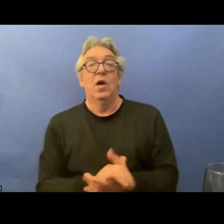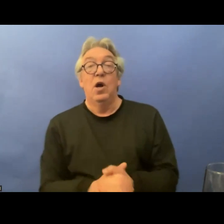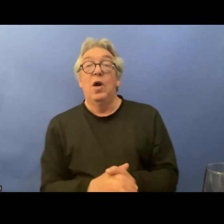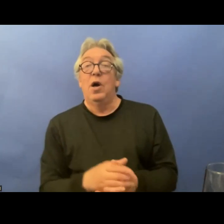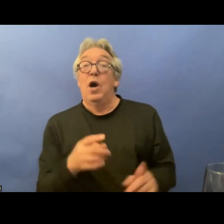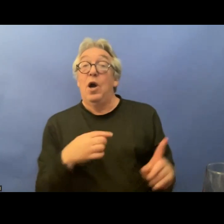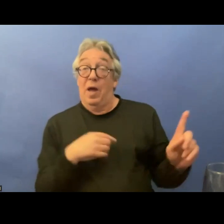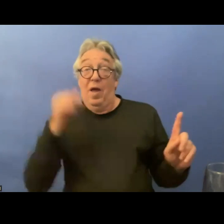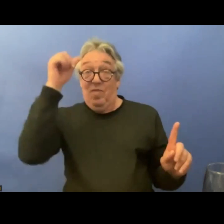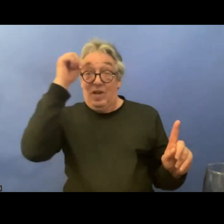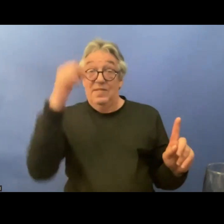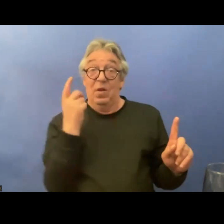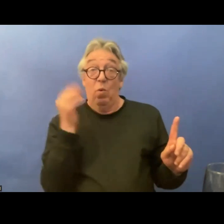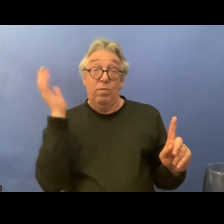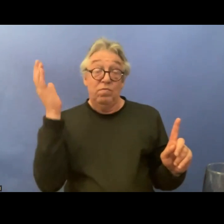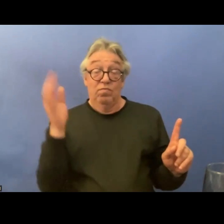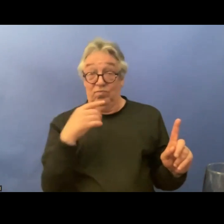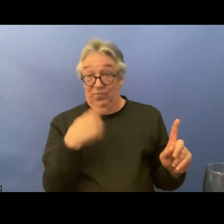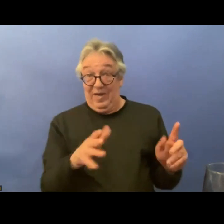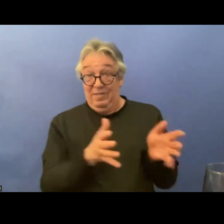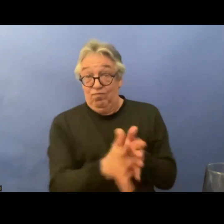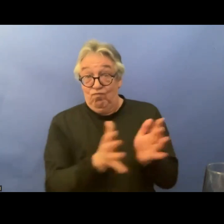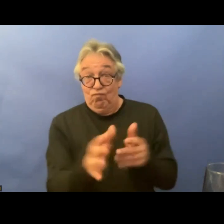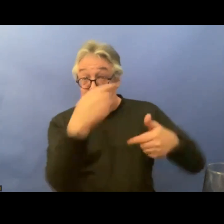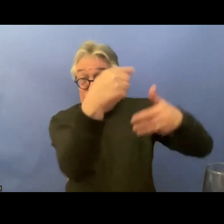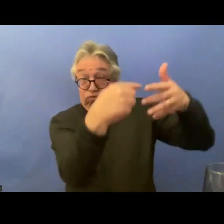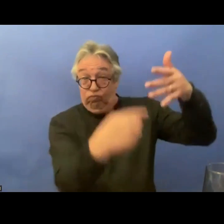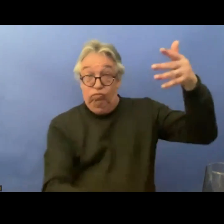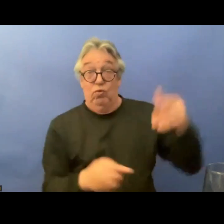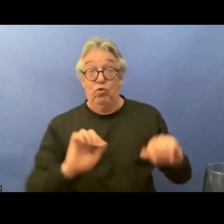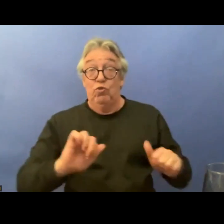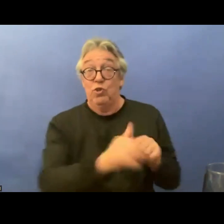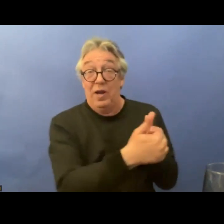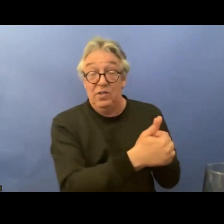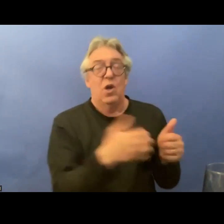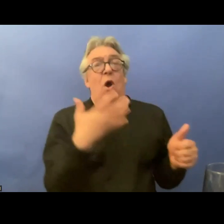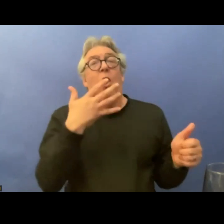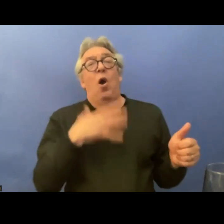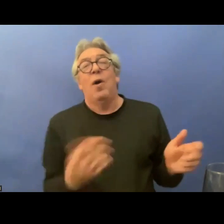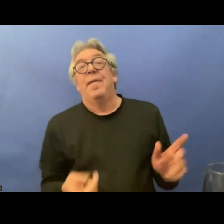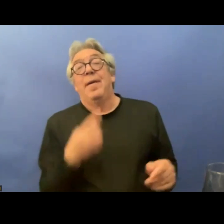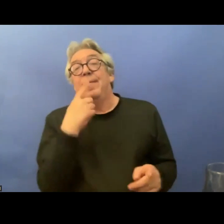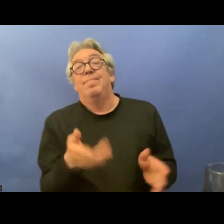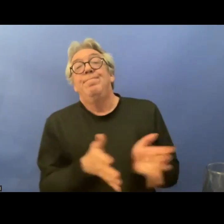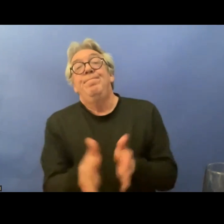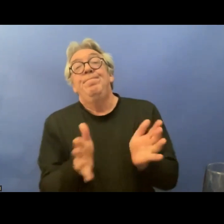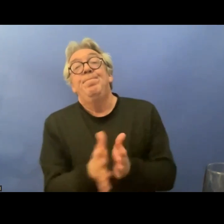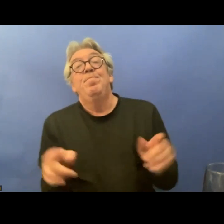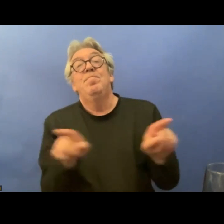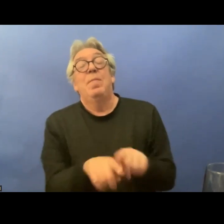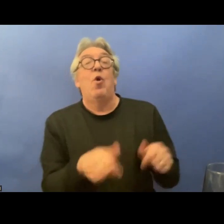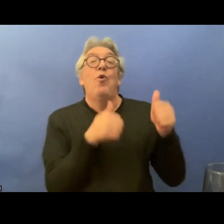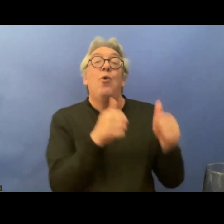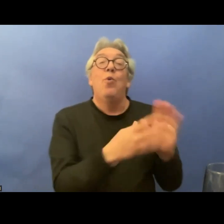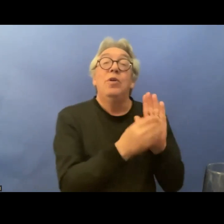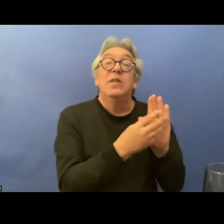mentioned quite a number of challenges, and I want to avoid repeating some of the good examples that